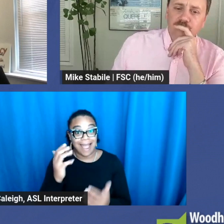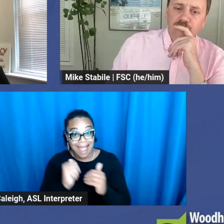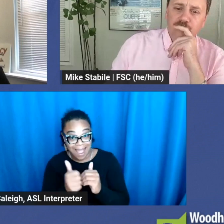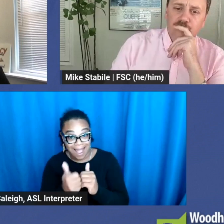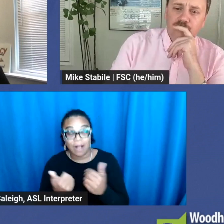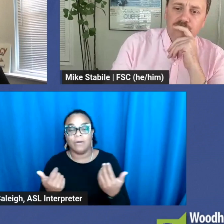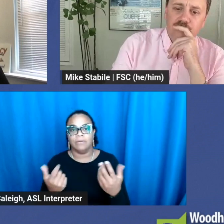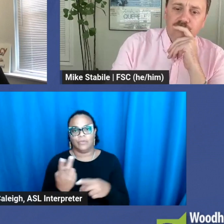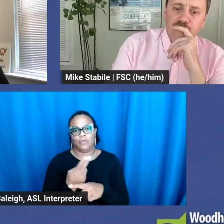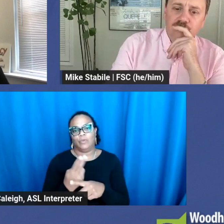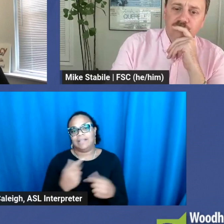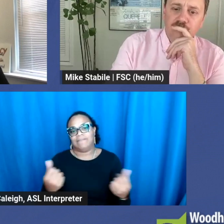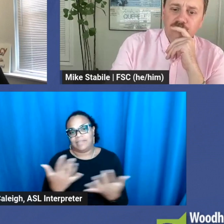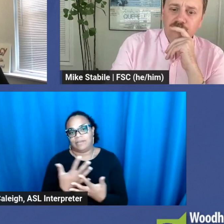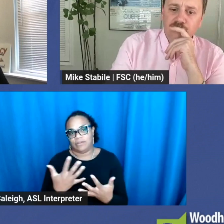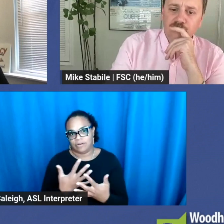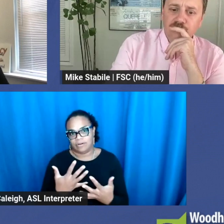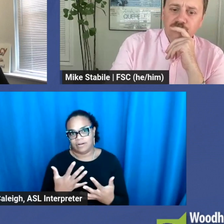of the children campaigns.